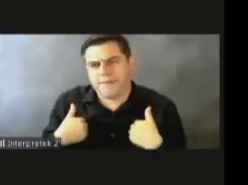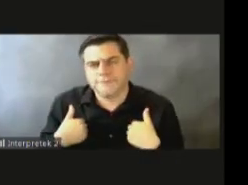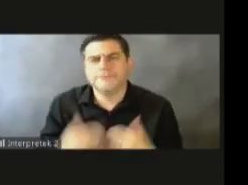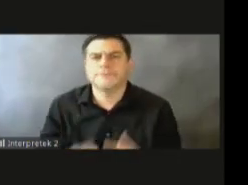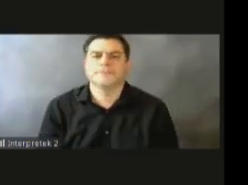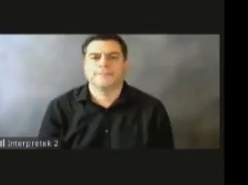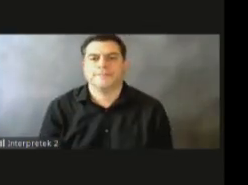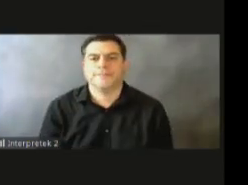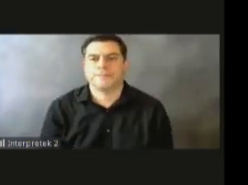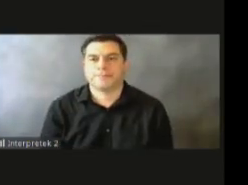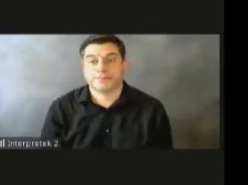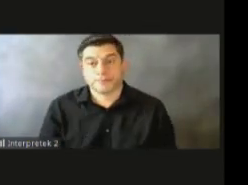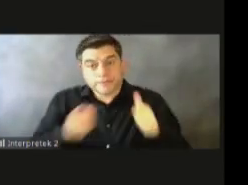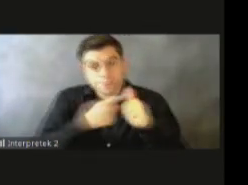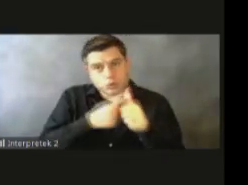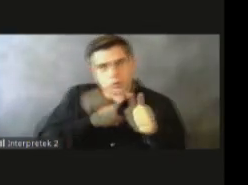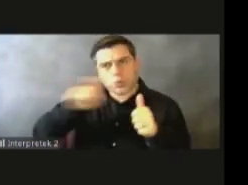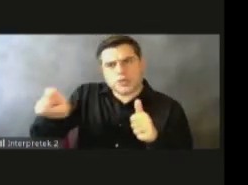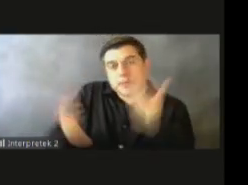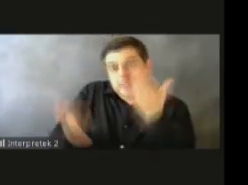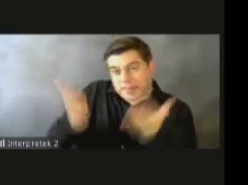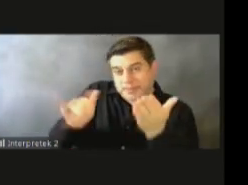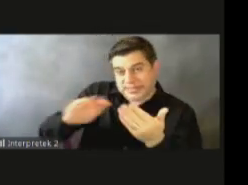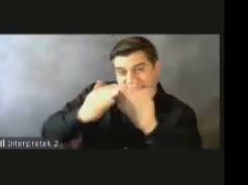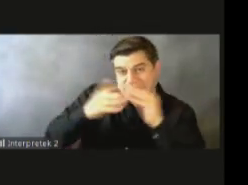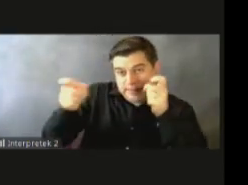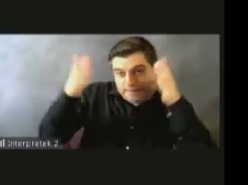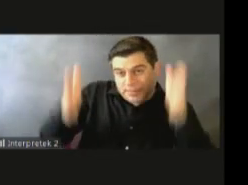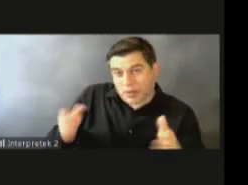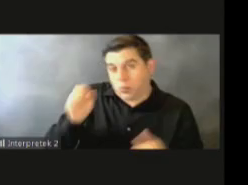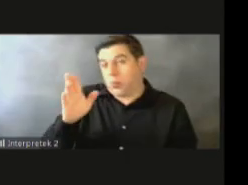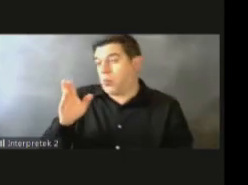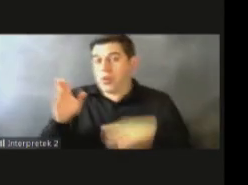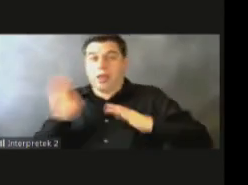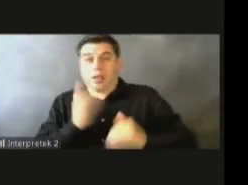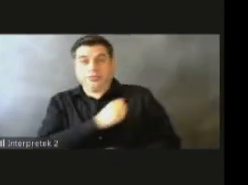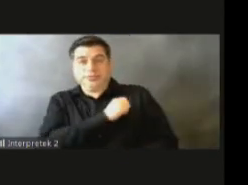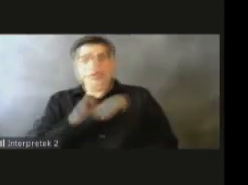the city manager or our staff, how much did it cost for us to get this information?